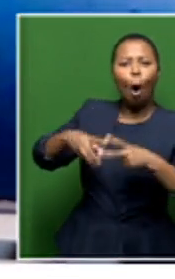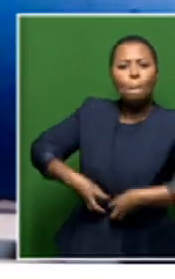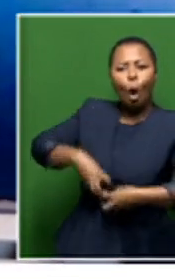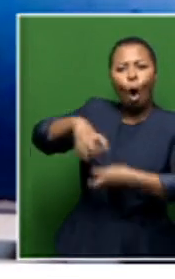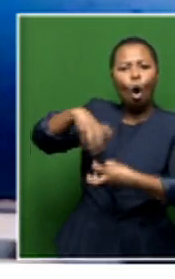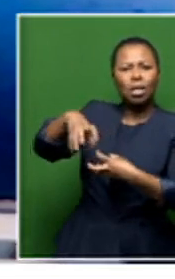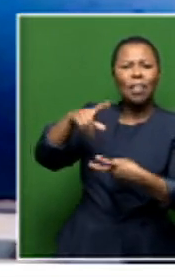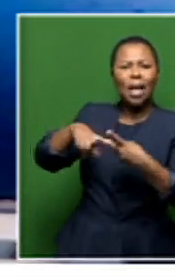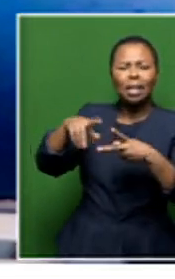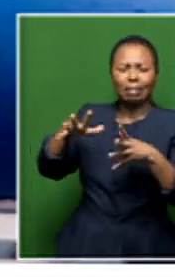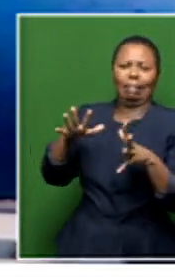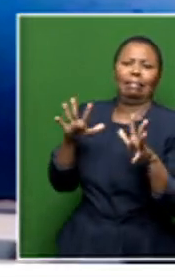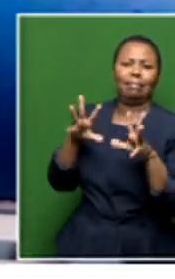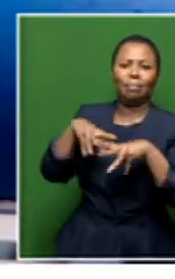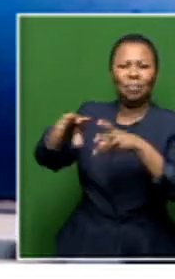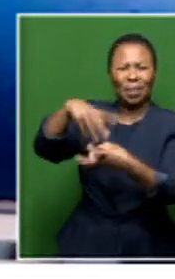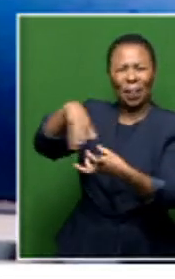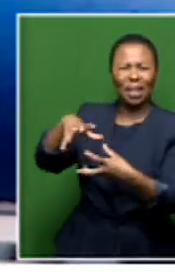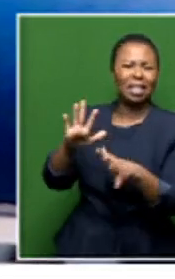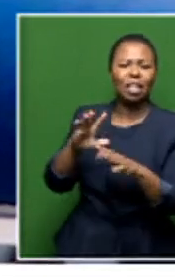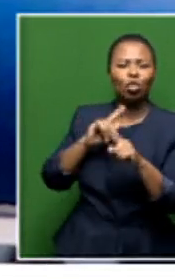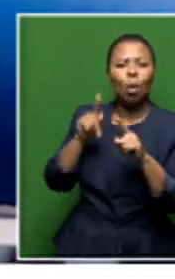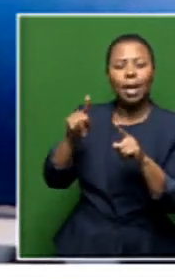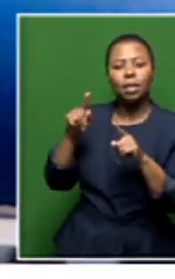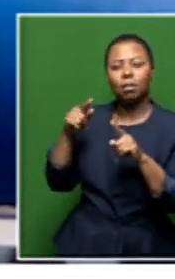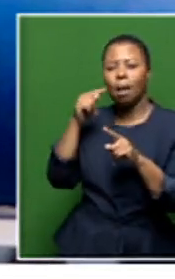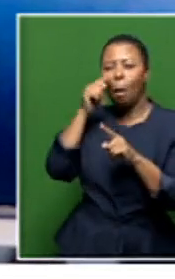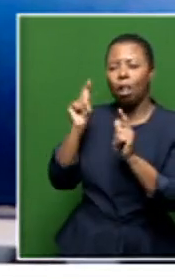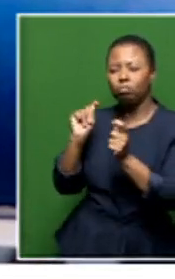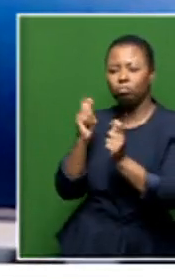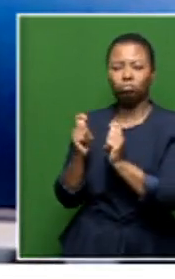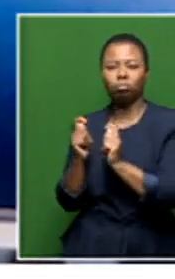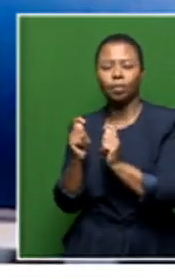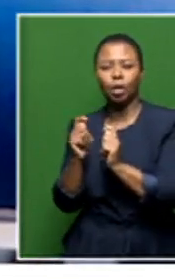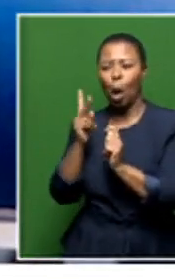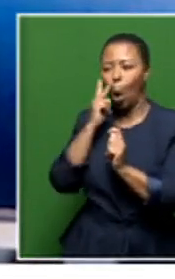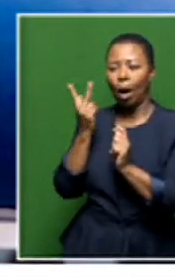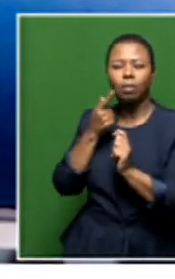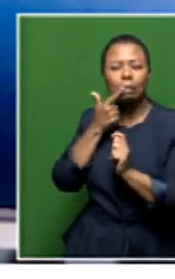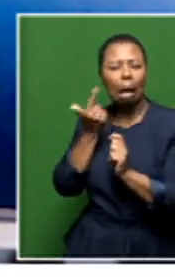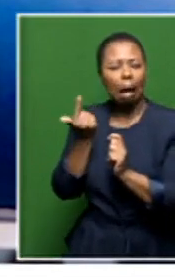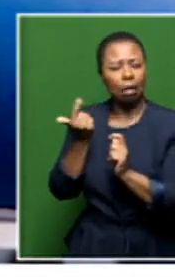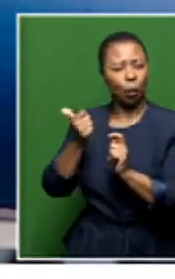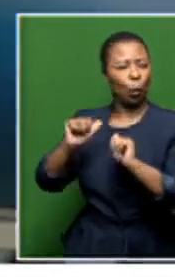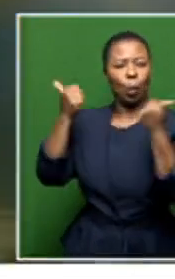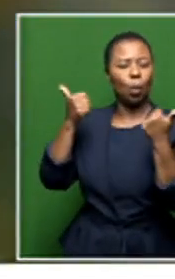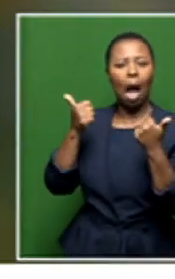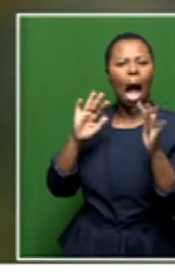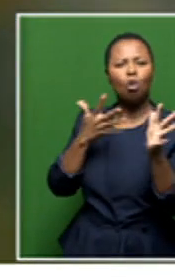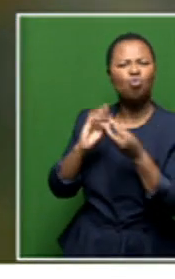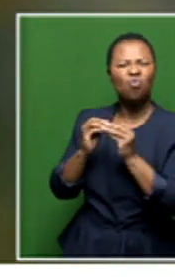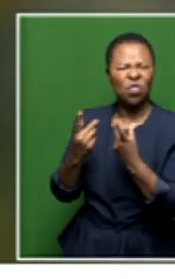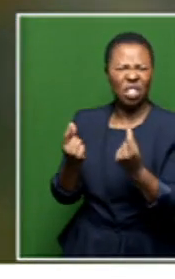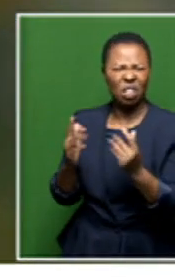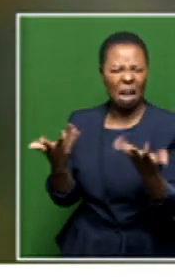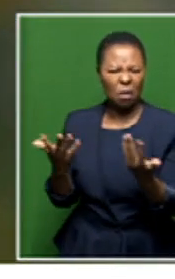then stewing it. I'm really not a fan of that. But how do you make it with a modern twist and you make it look and taste so good? So I